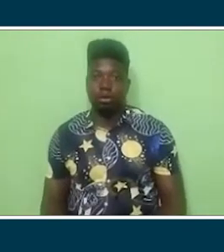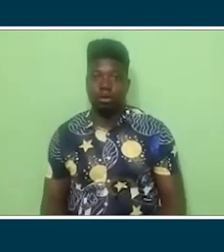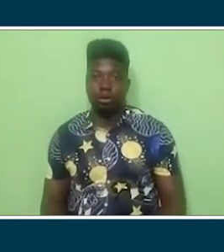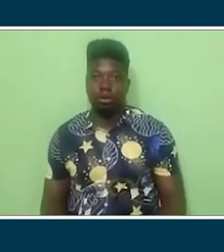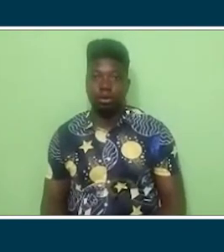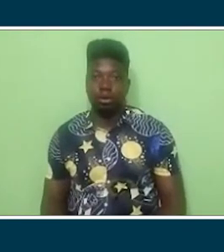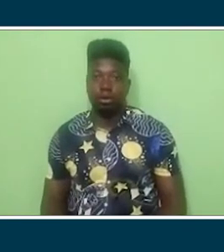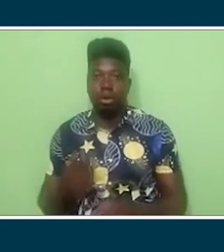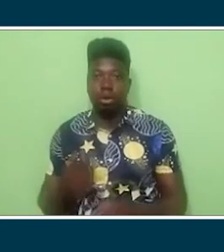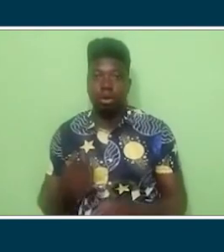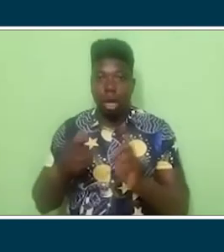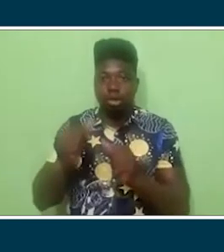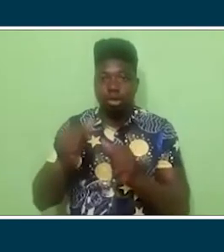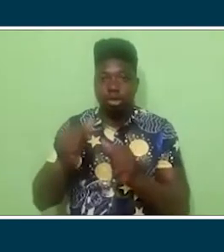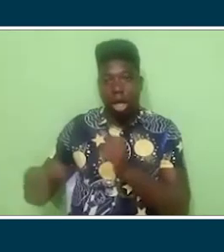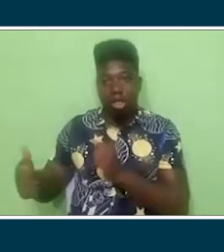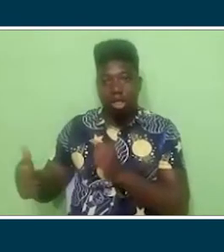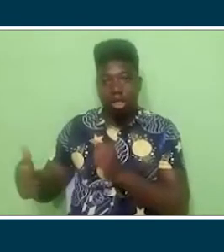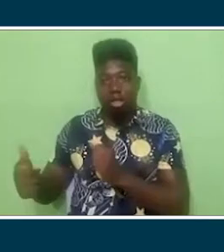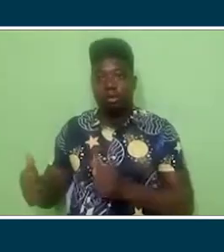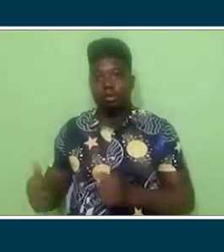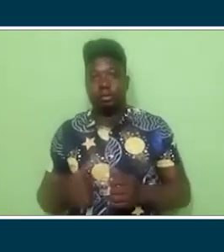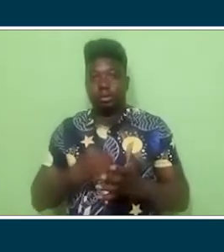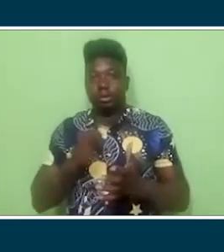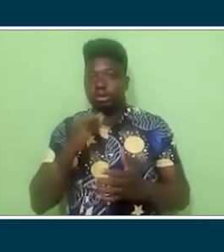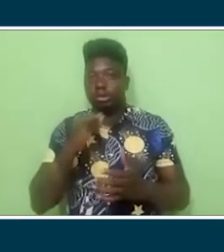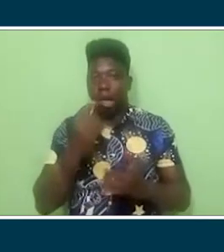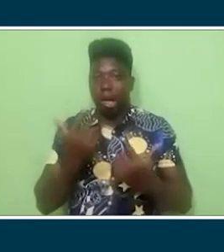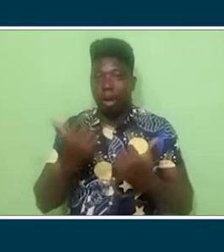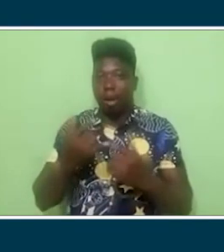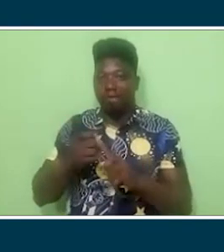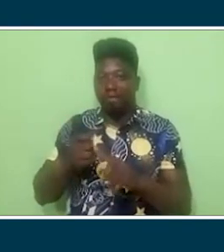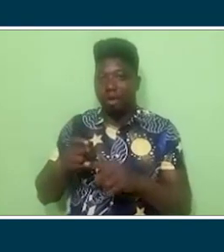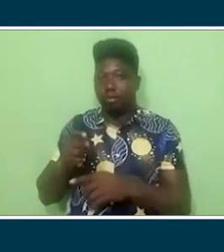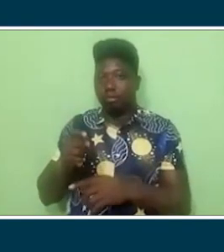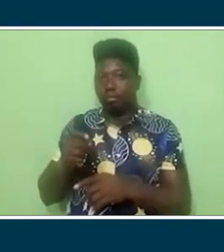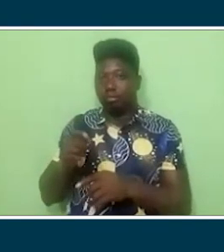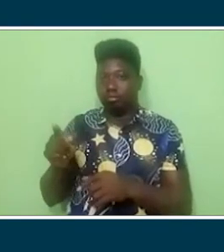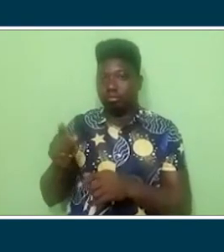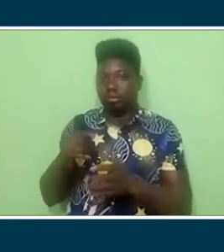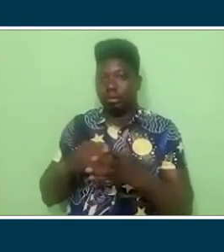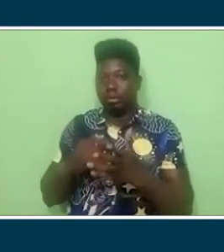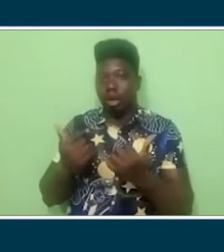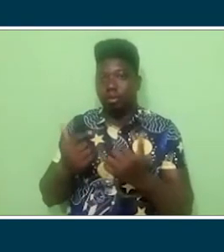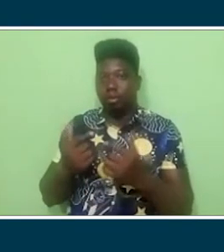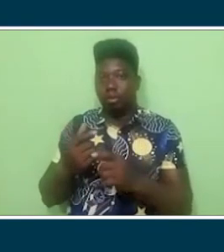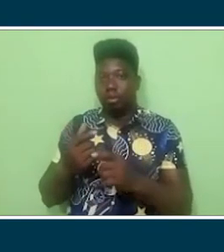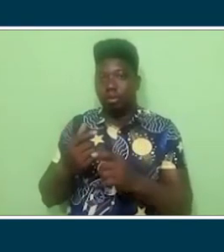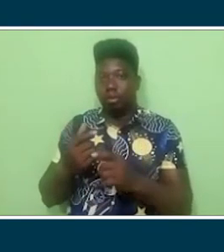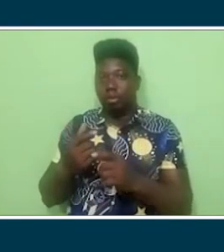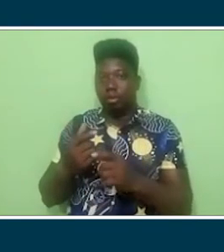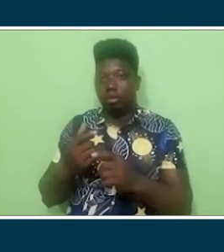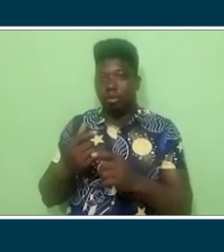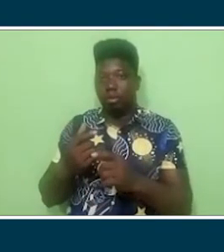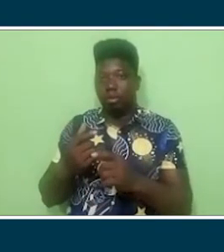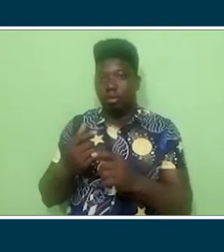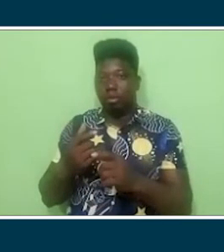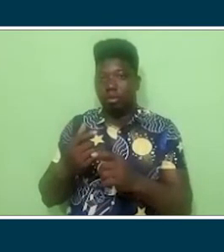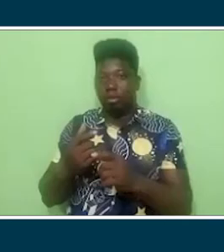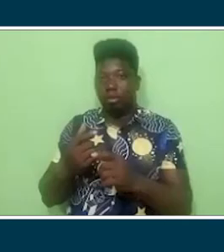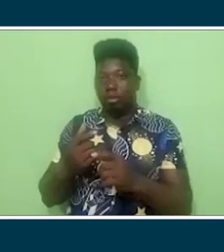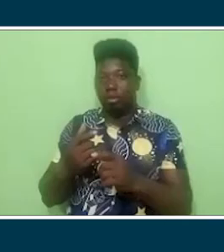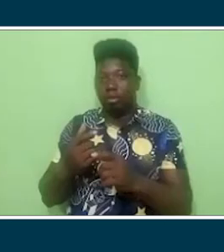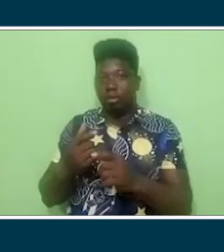Yes. Yes. Oh, goodness. Well, it's a whole nother session. I've been doing this healing